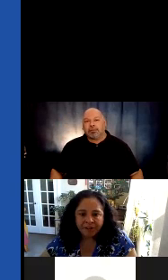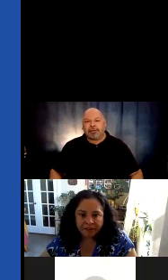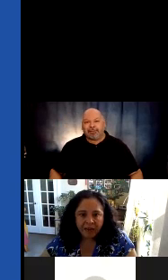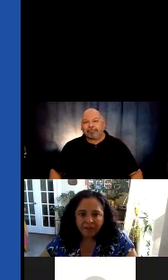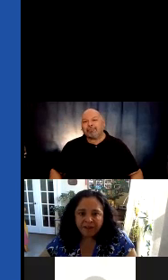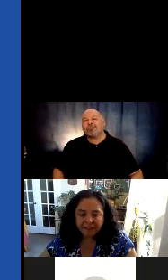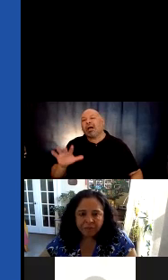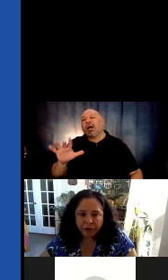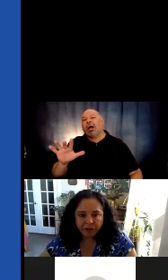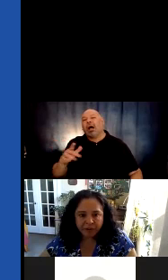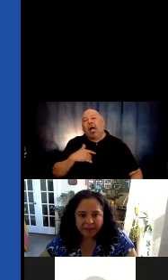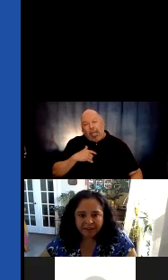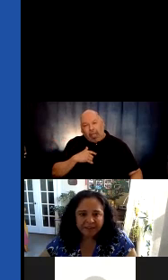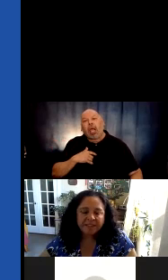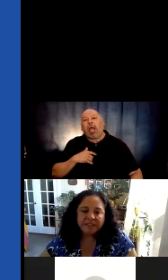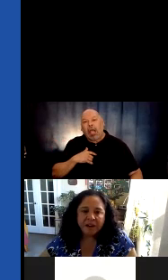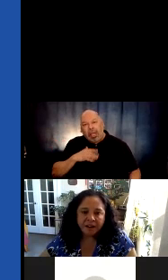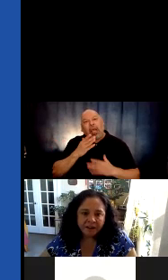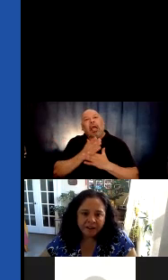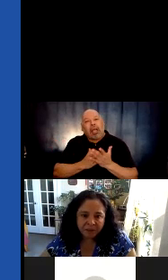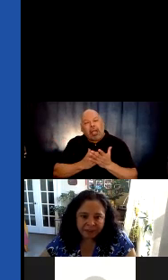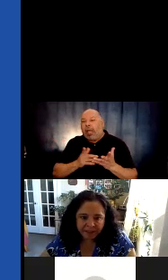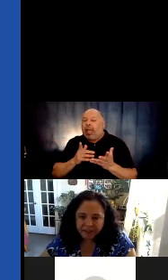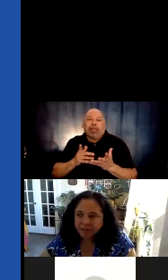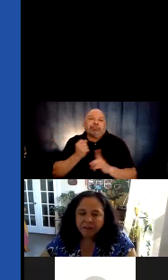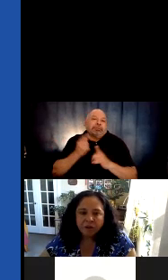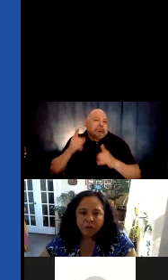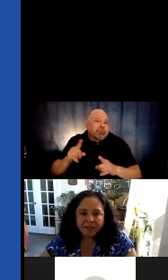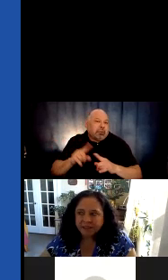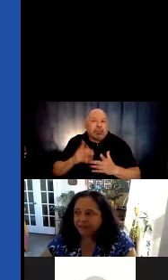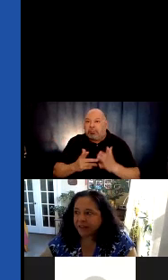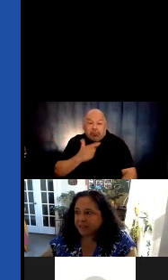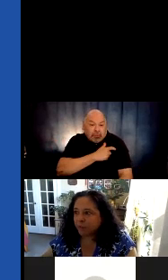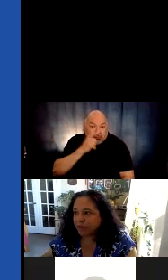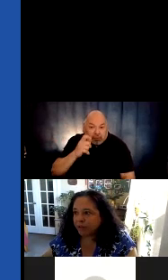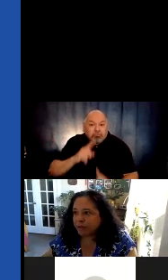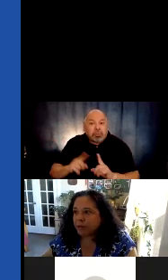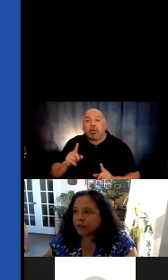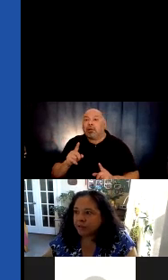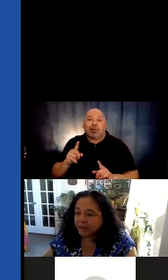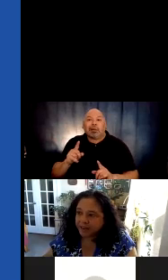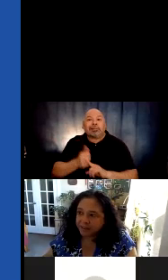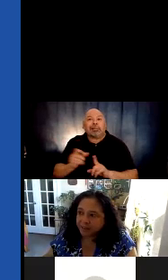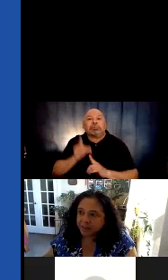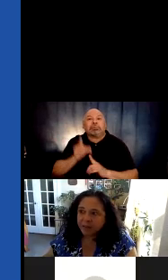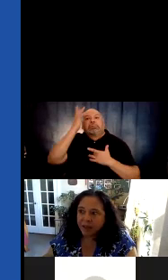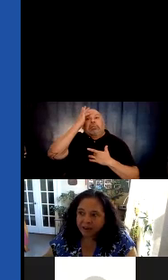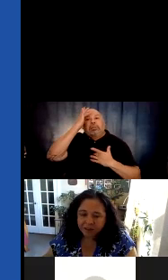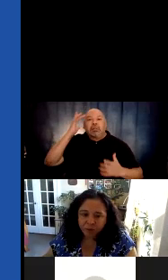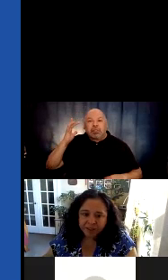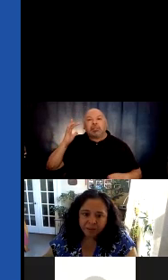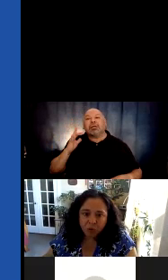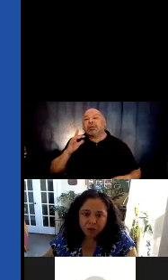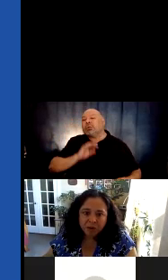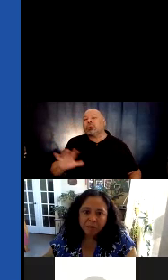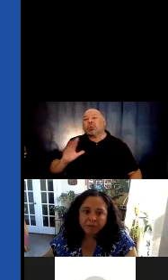We still have vaccine breakthrough cases. This is not unexpected. We see vaccine breakthrough cases, and as